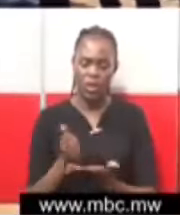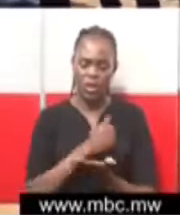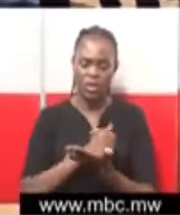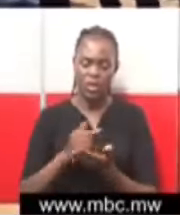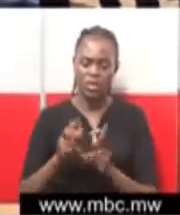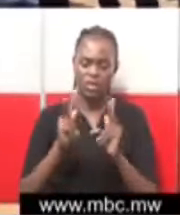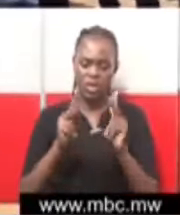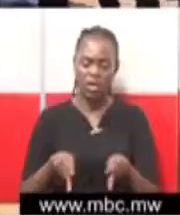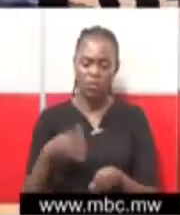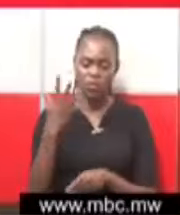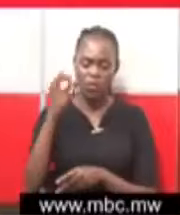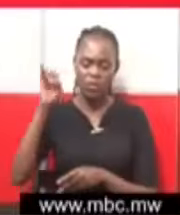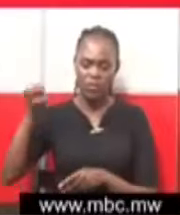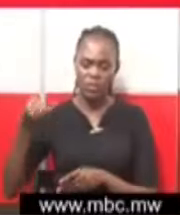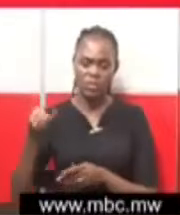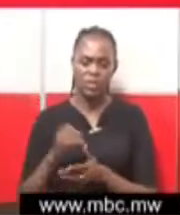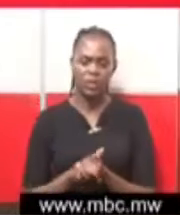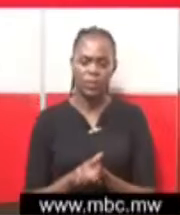5,000 beneficiaries.